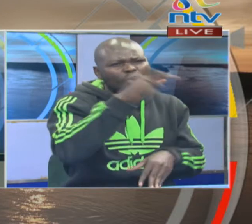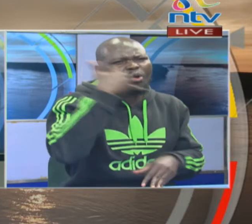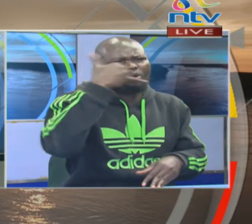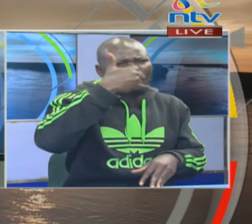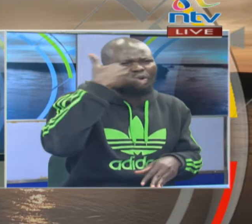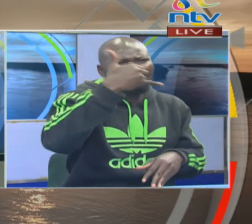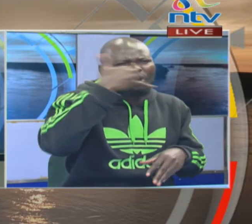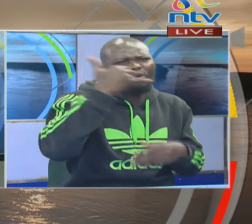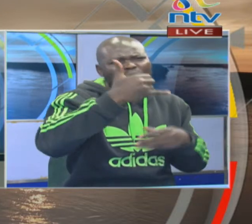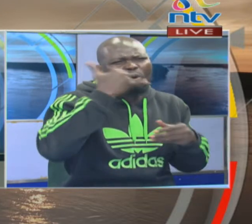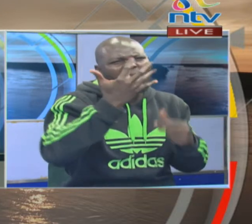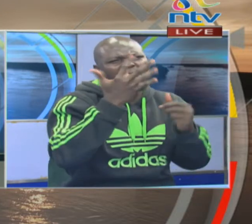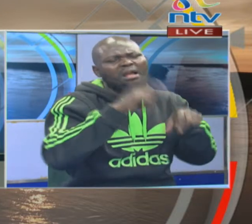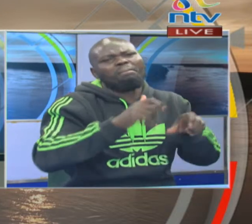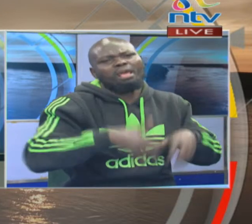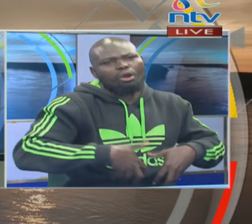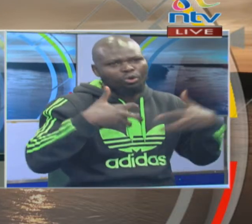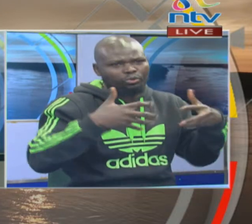see.